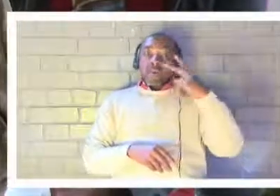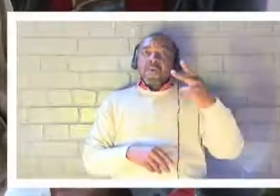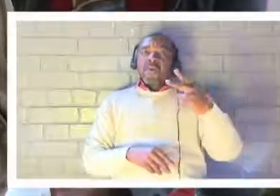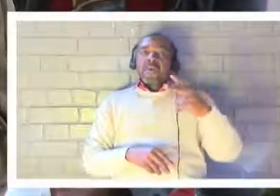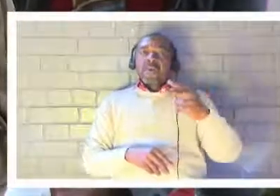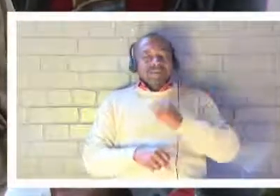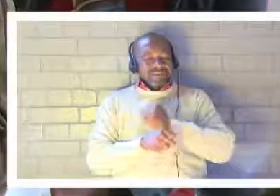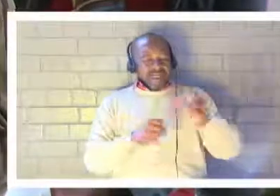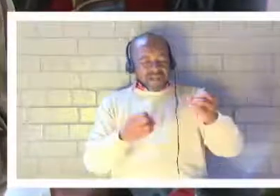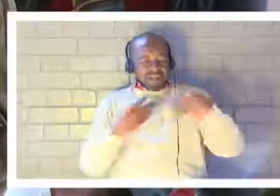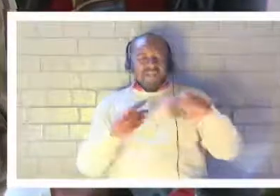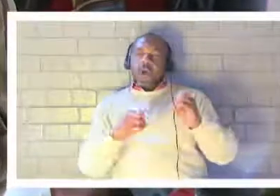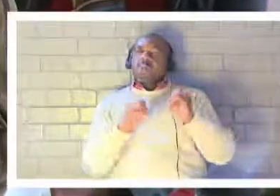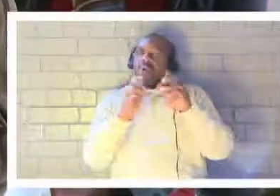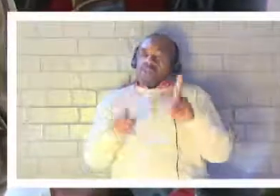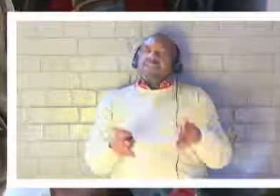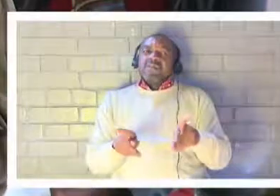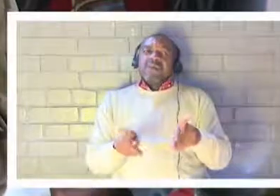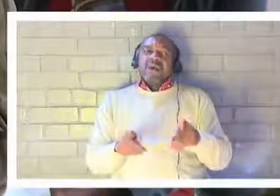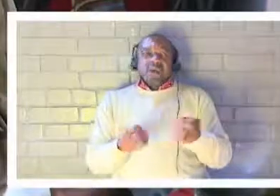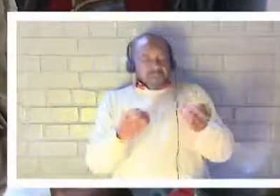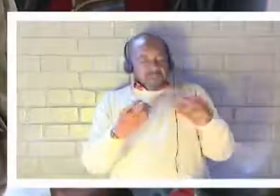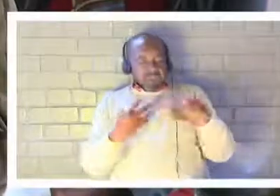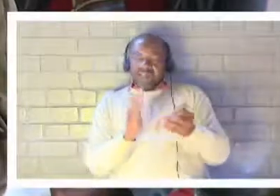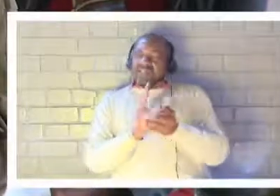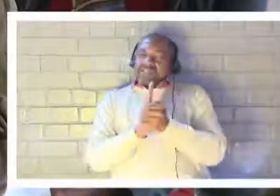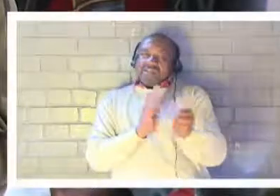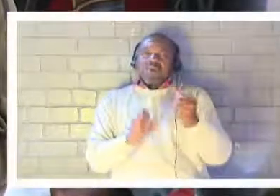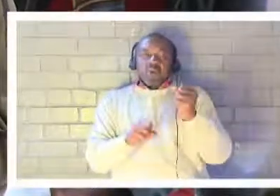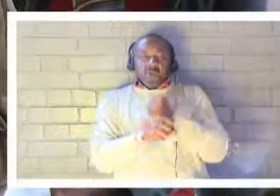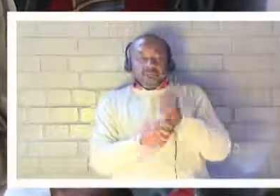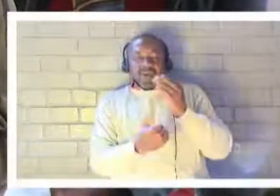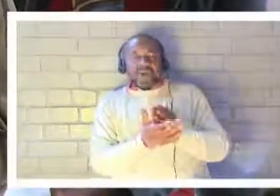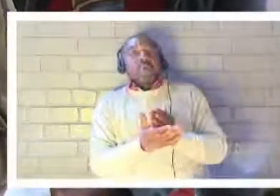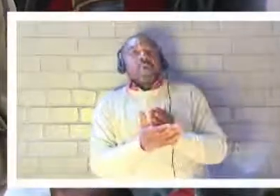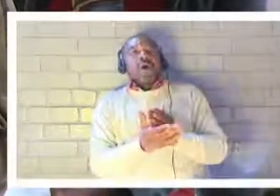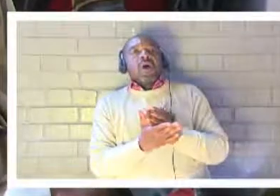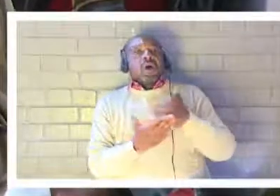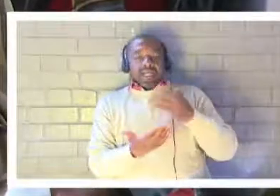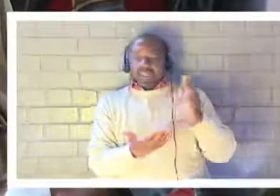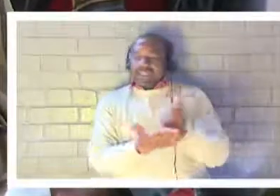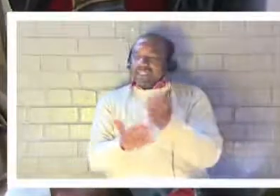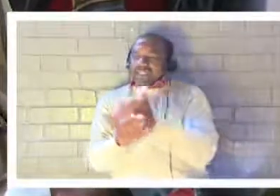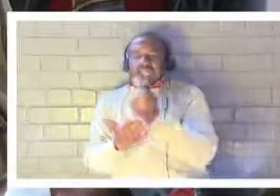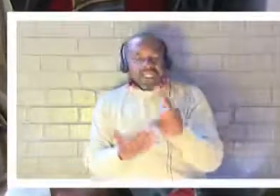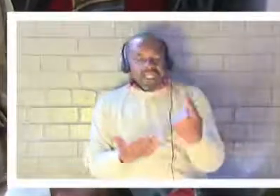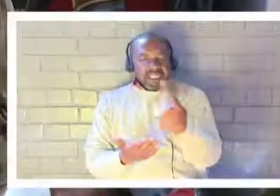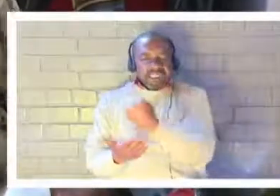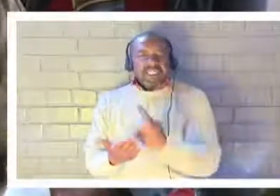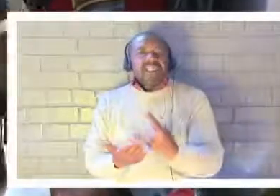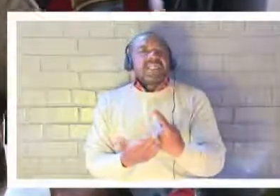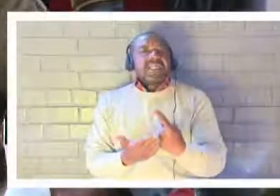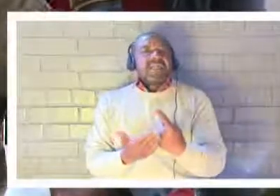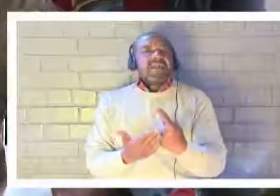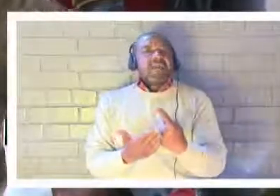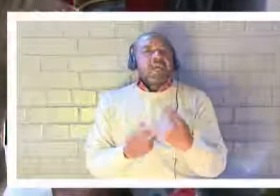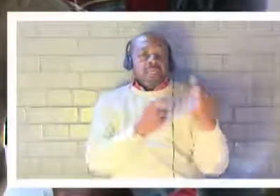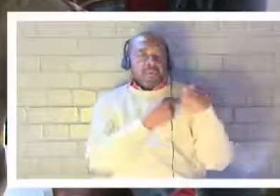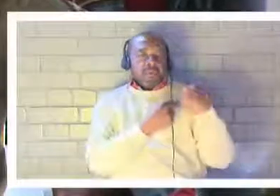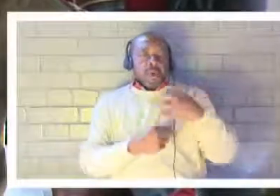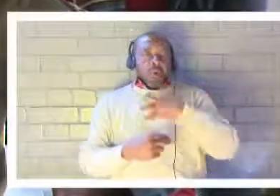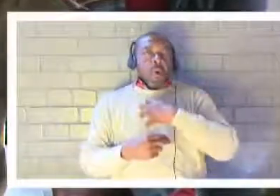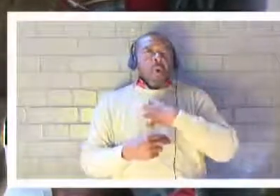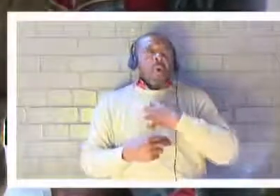not being given an opportunity to be skilled enough to make sure that we take each and every initiative in our own hands.